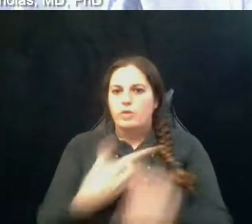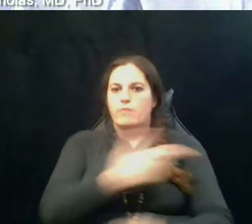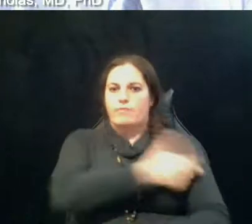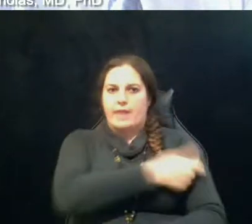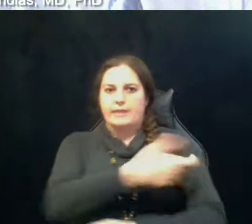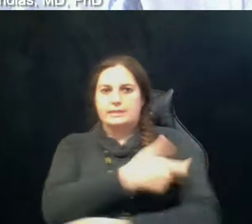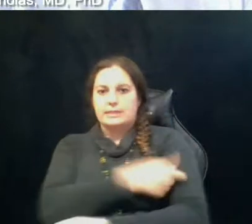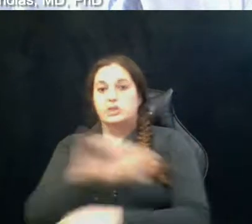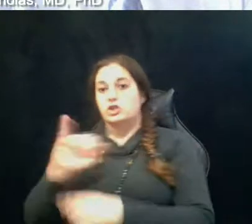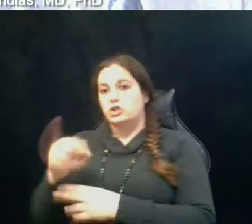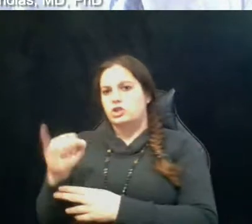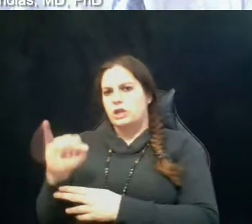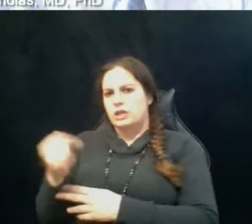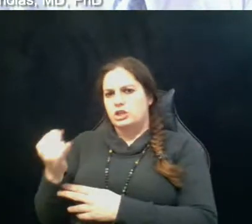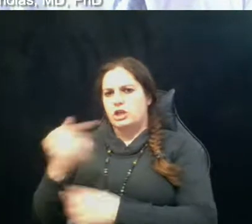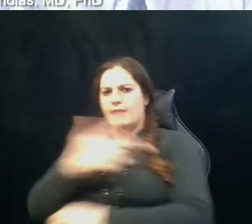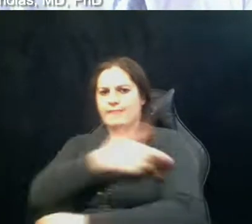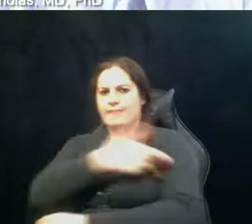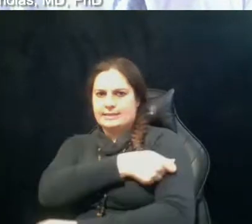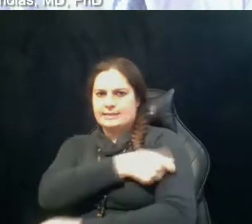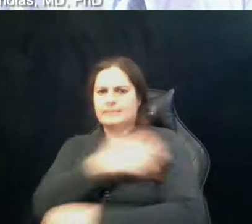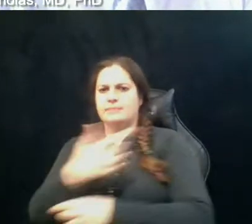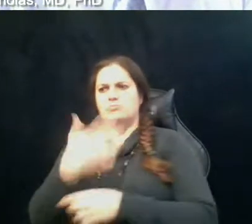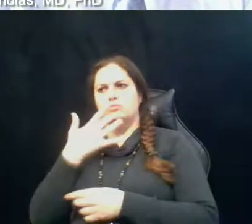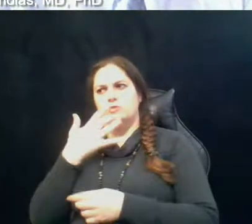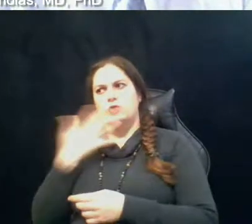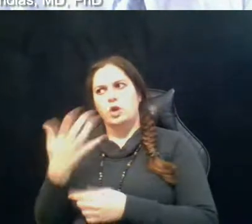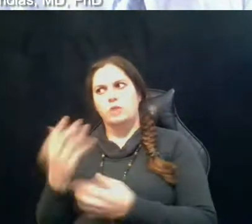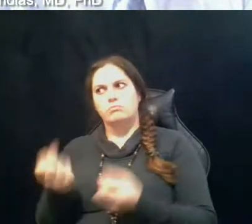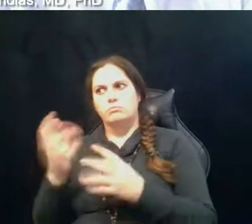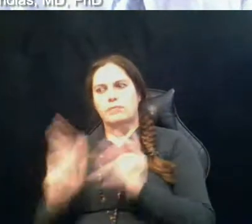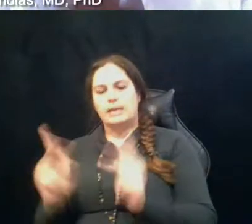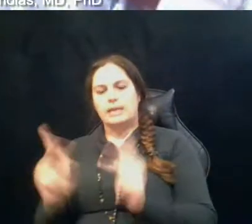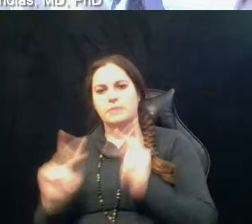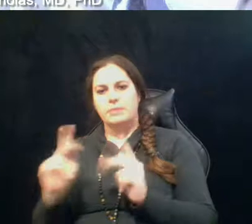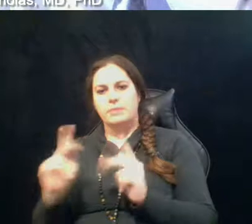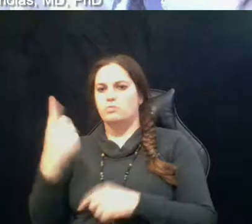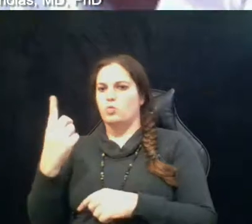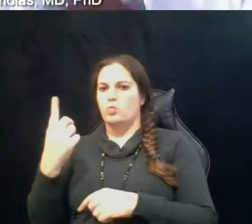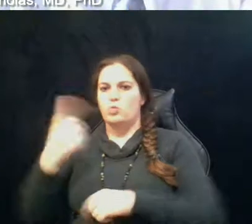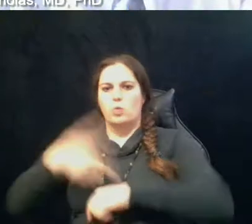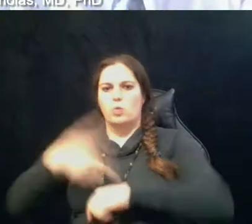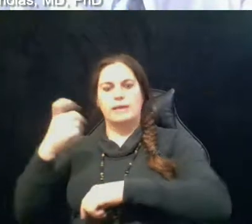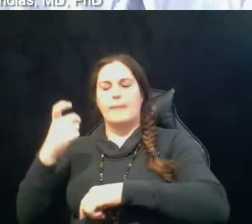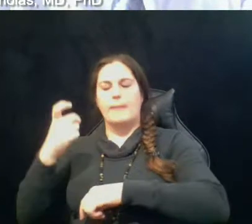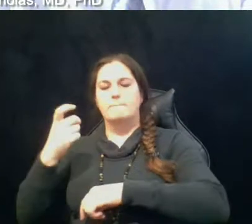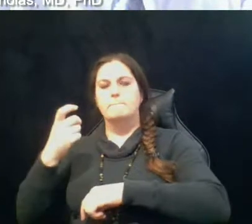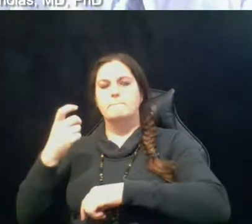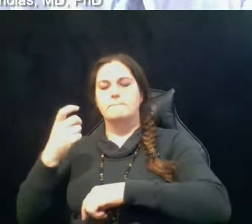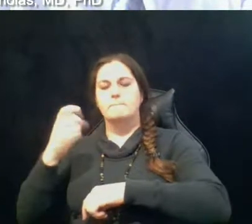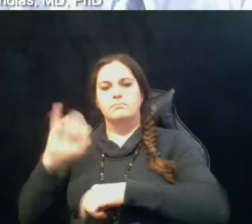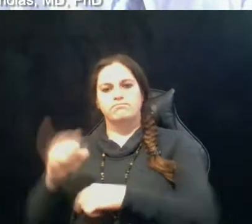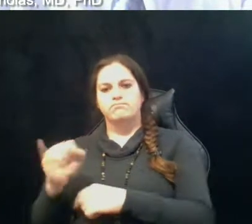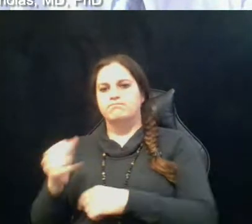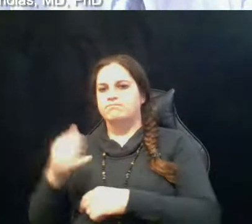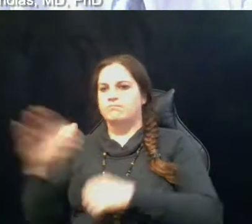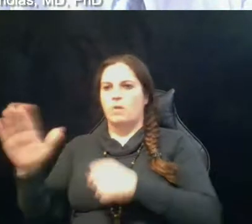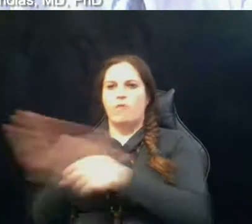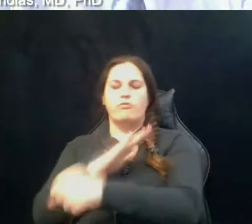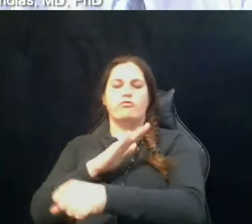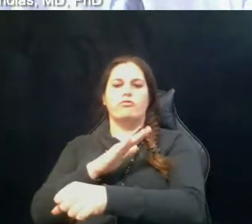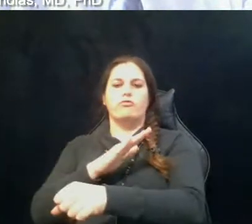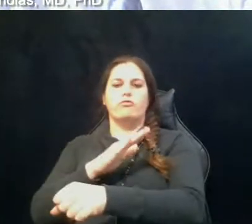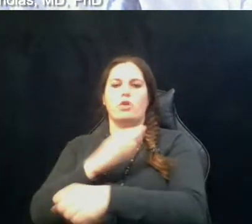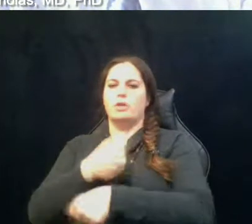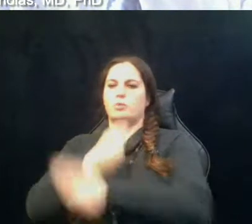why a lot of people really like it, is that you just have to do that one dose, and then you're considered fully protected 14 days after